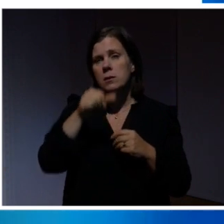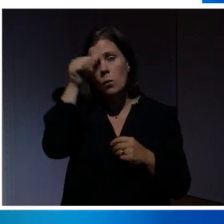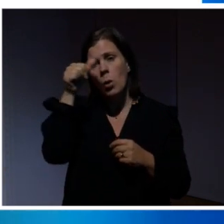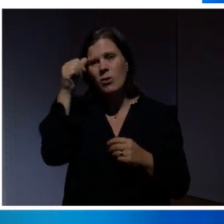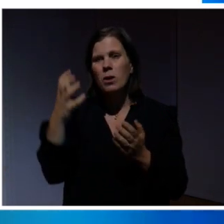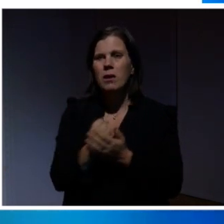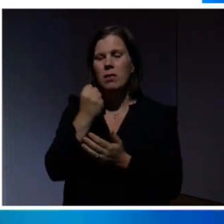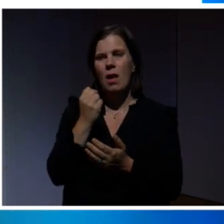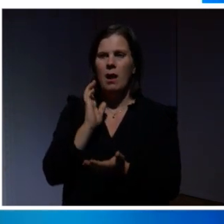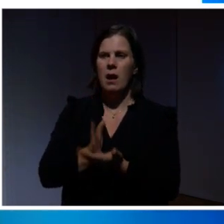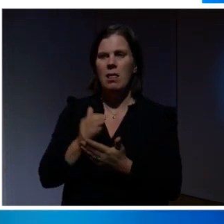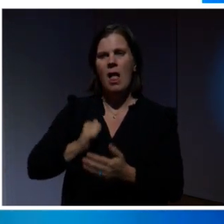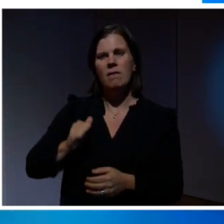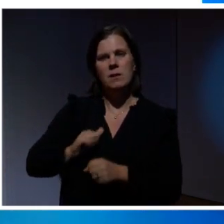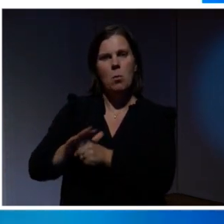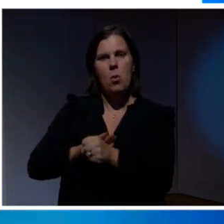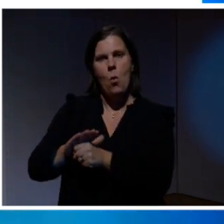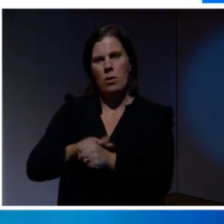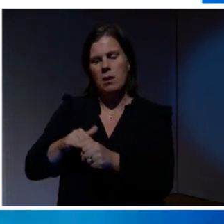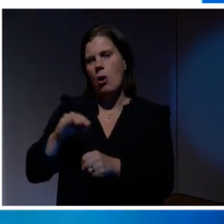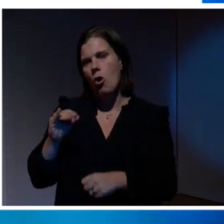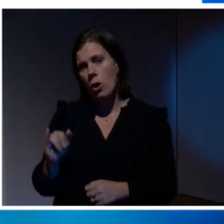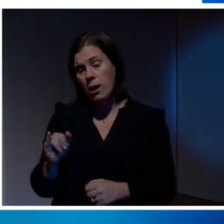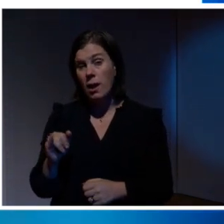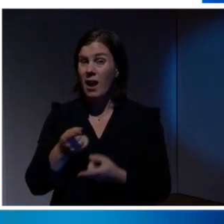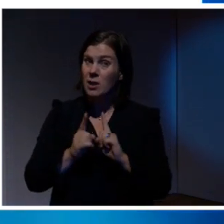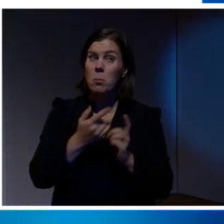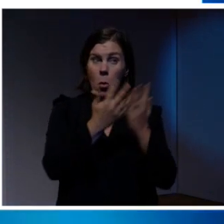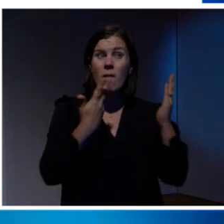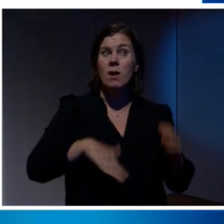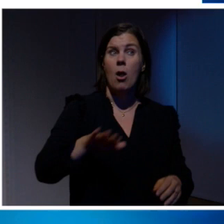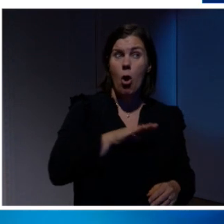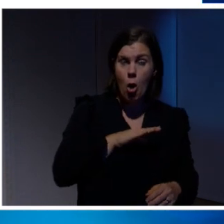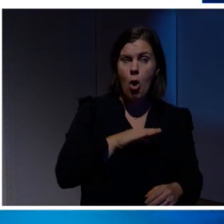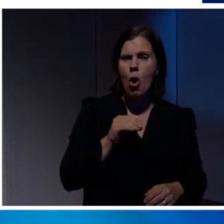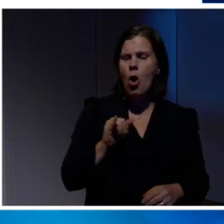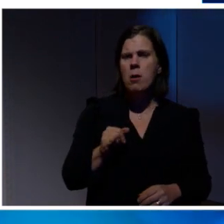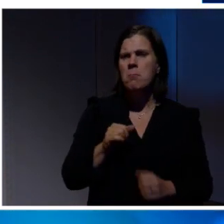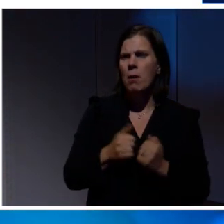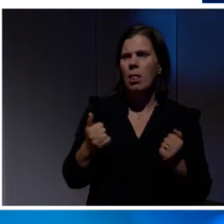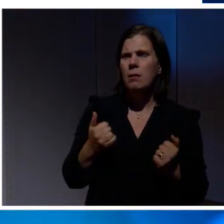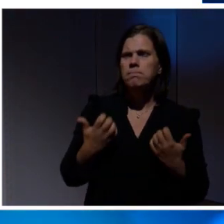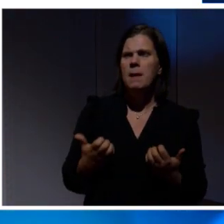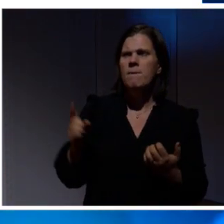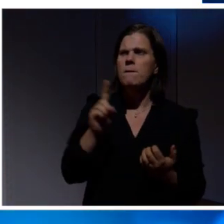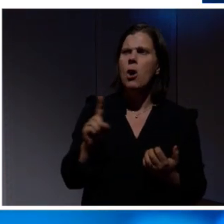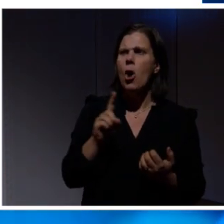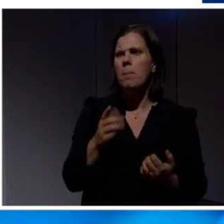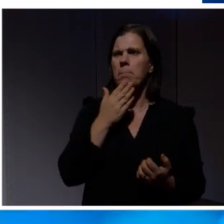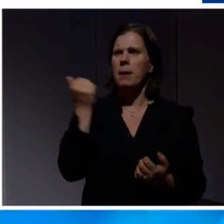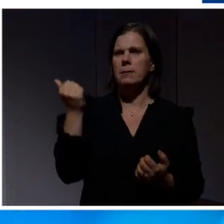for AI. So many people want to use AI, but maybe they haven't quite figured out where AI can do the best